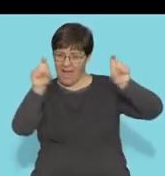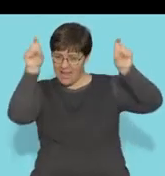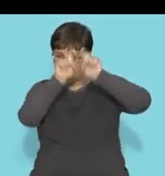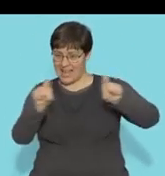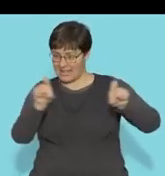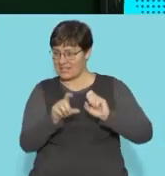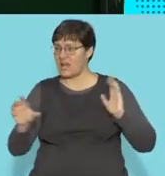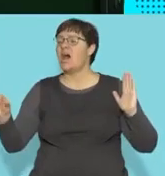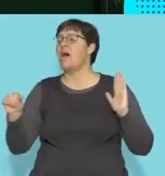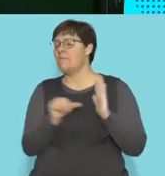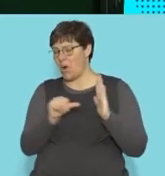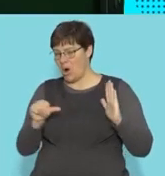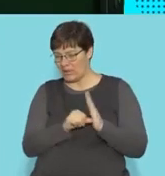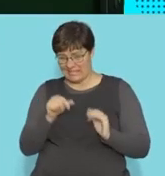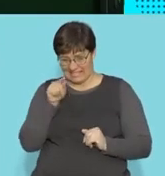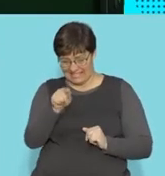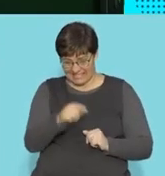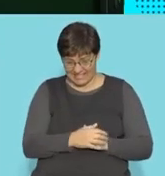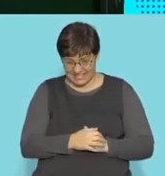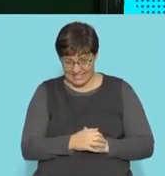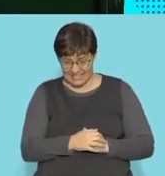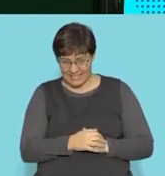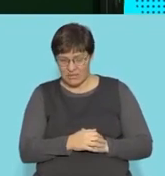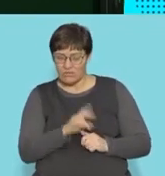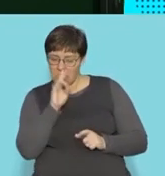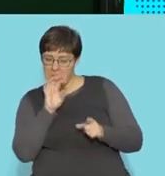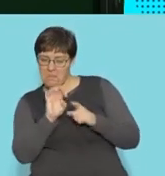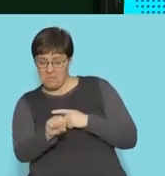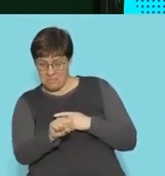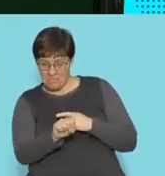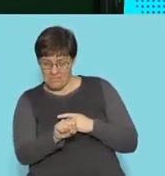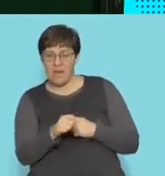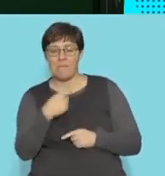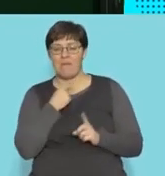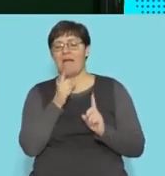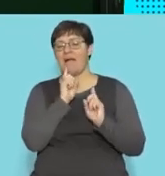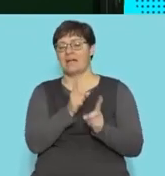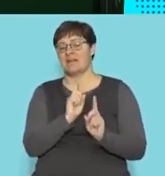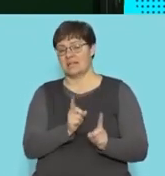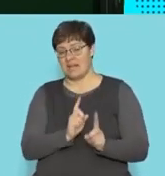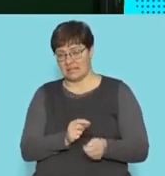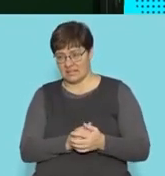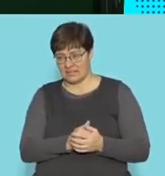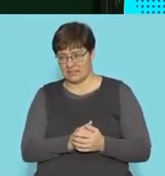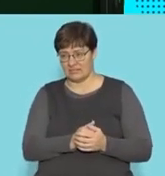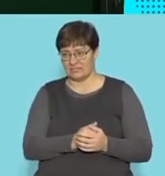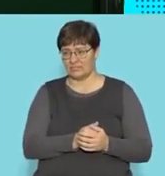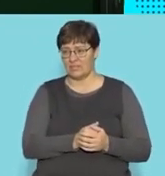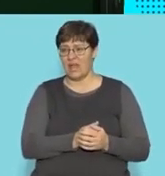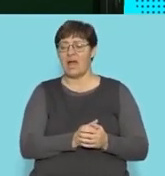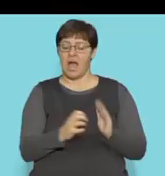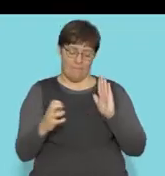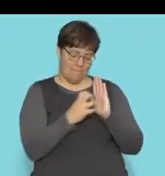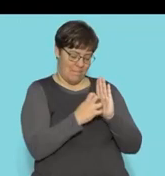highlighted things that are possibly going to be important to consider as I answer the questions. And there's